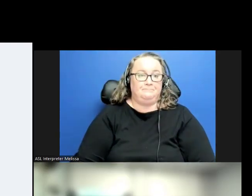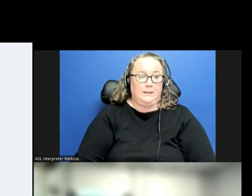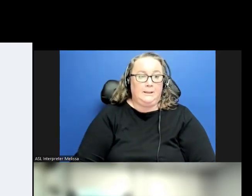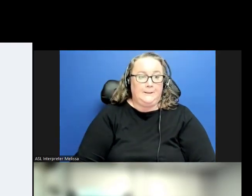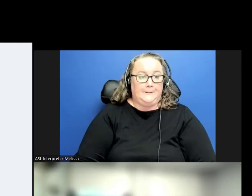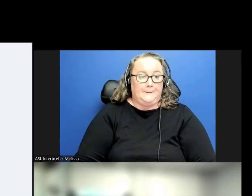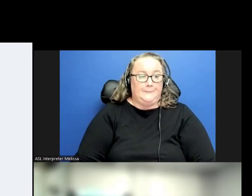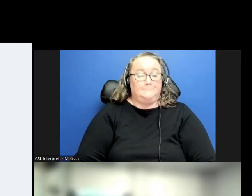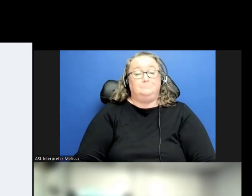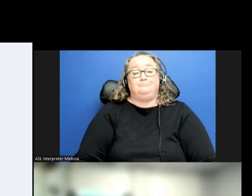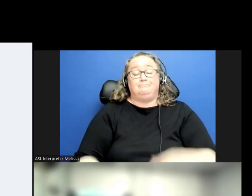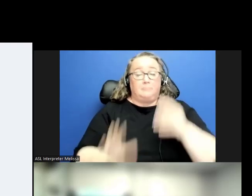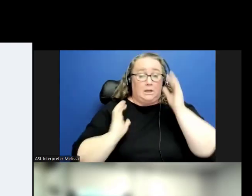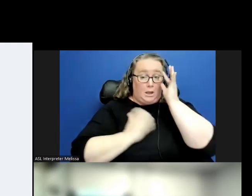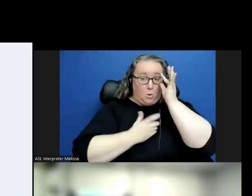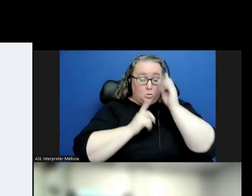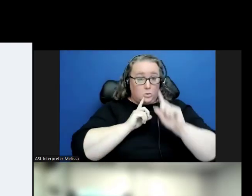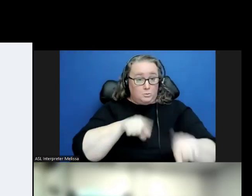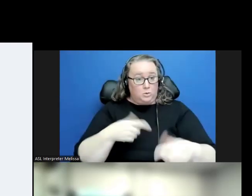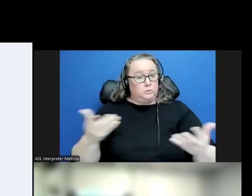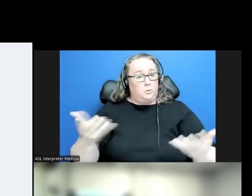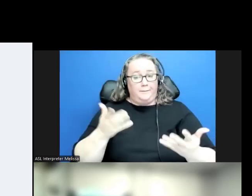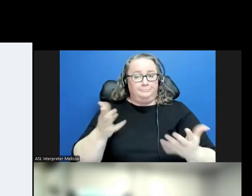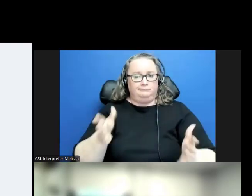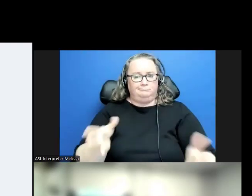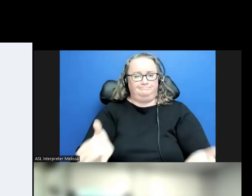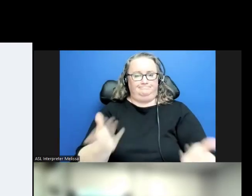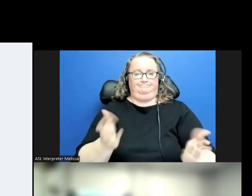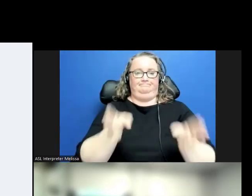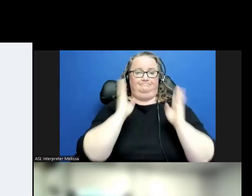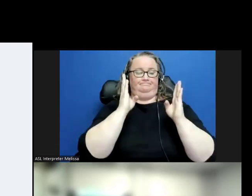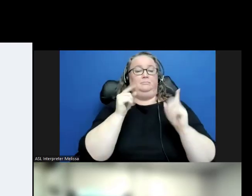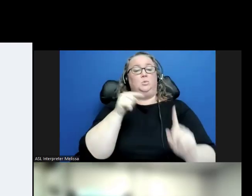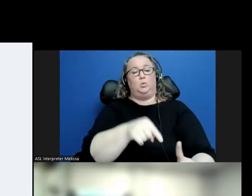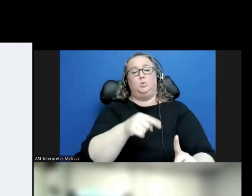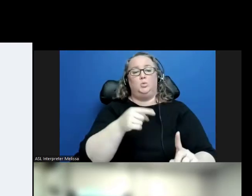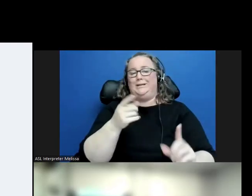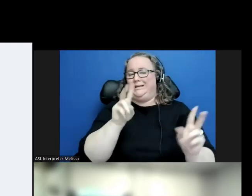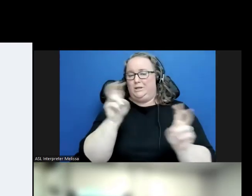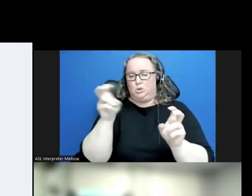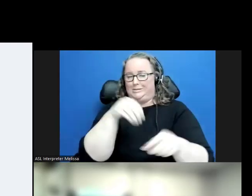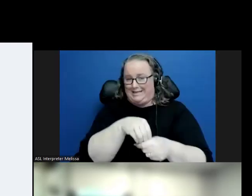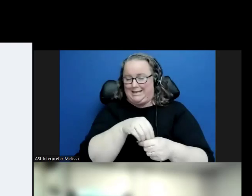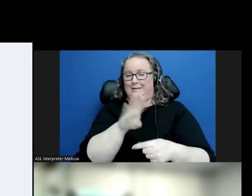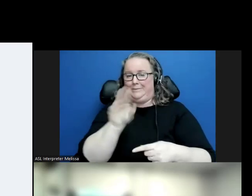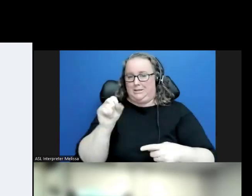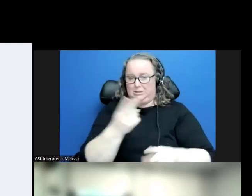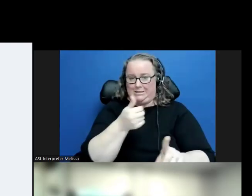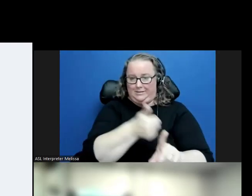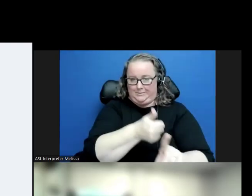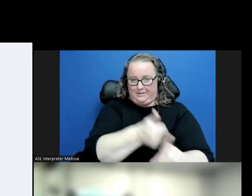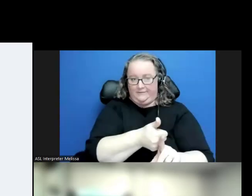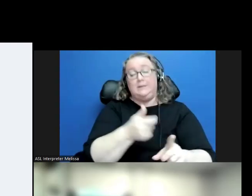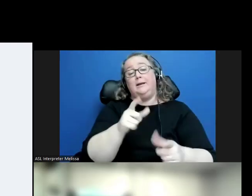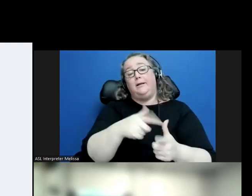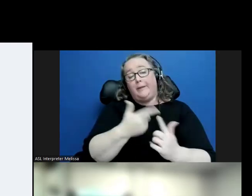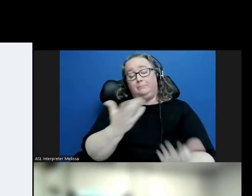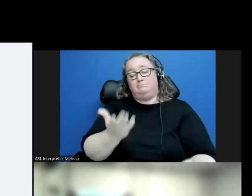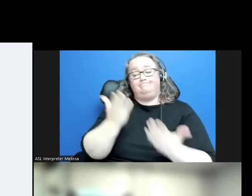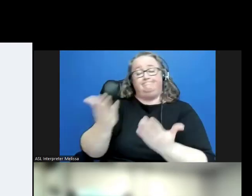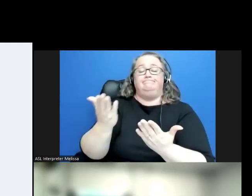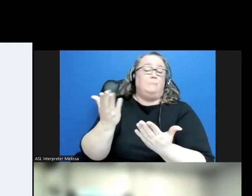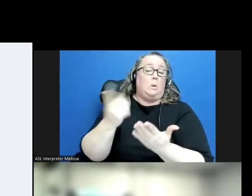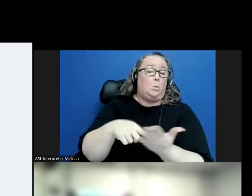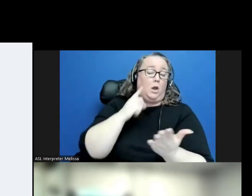DLC's reports on Bridgewater call attention to issues within the facility and provide our recommendations to the Commonwealth for what